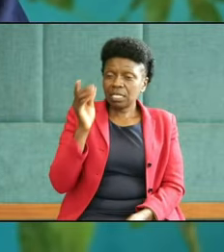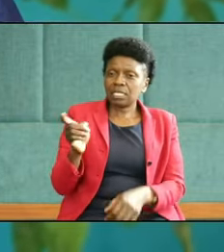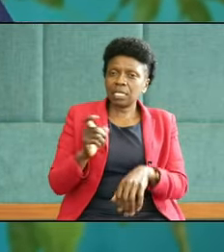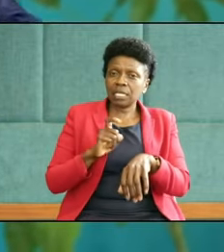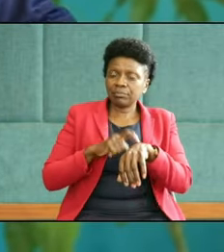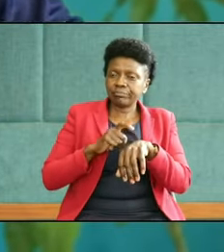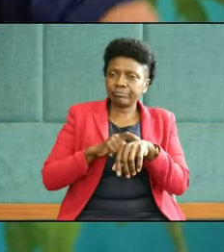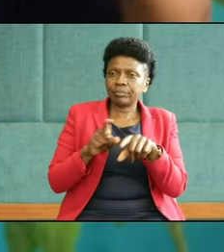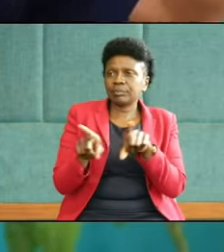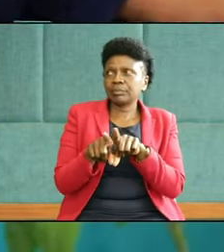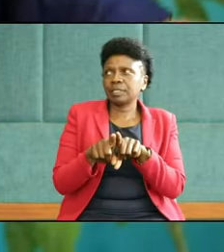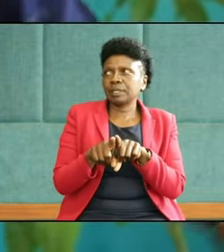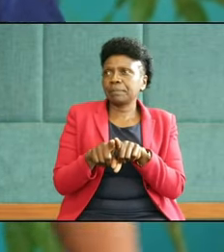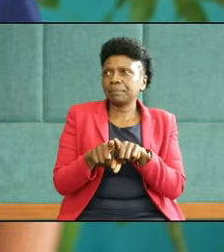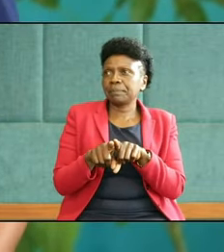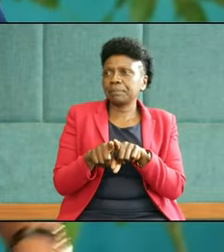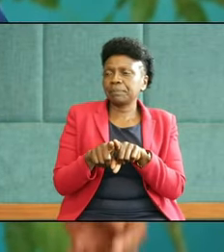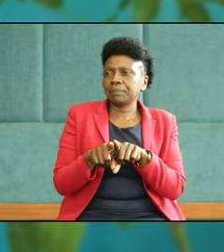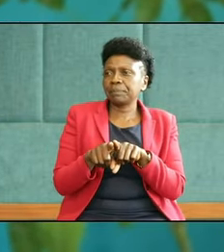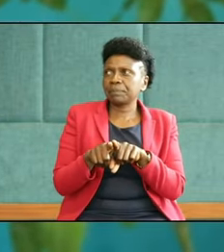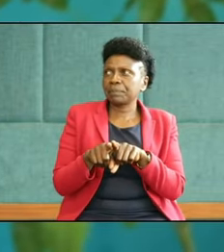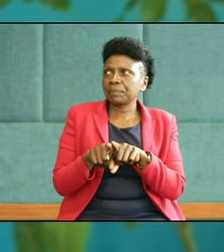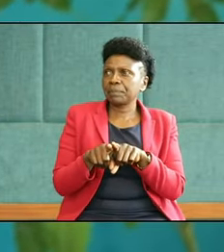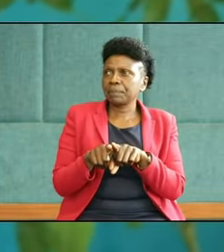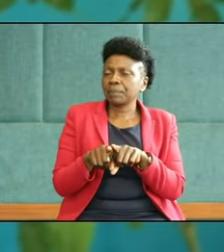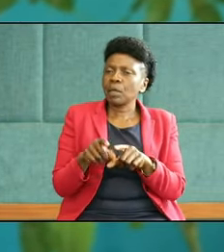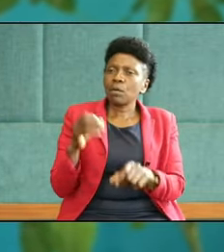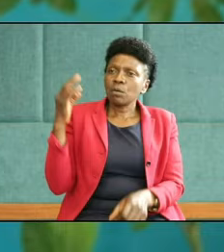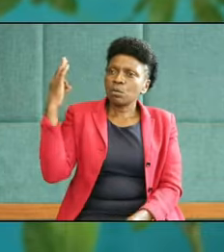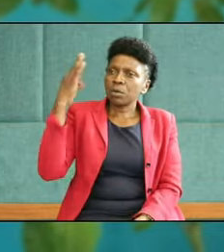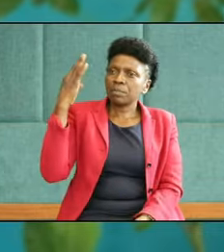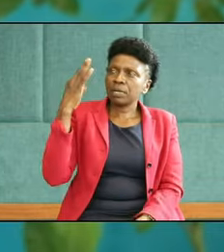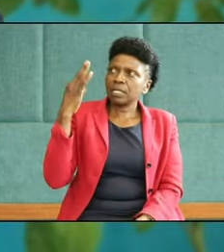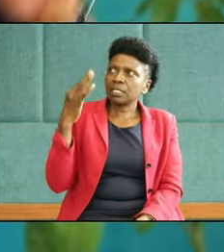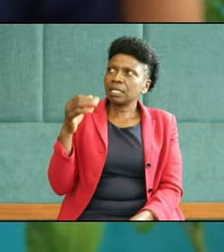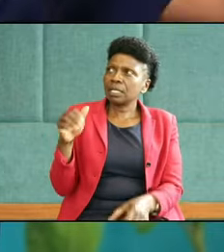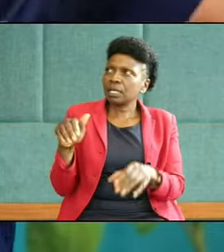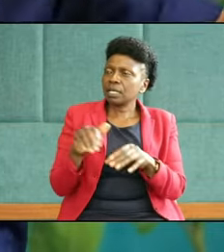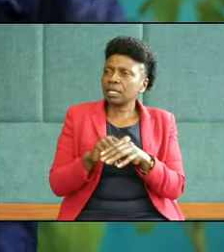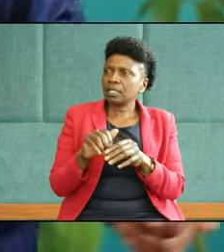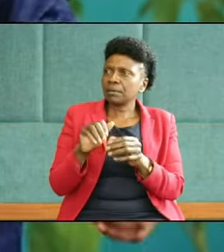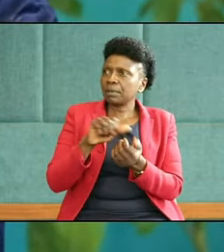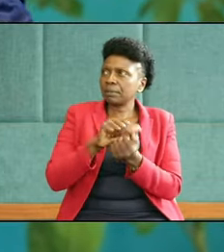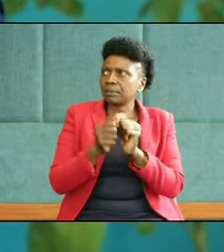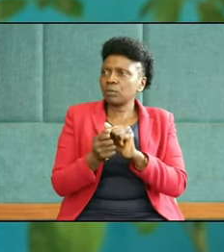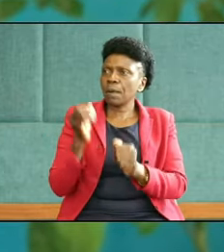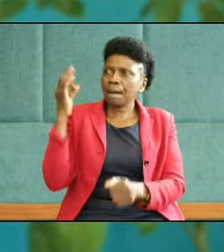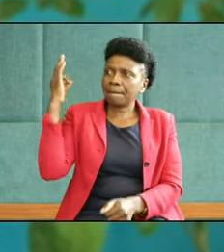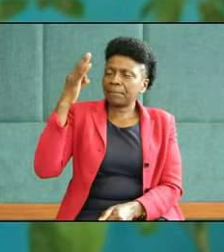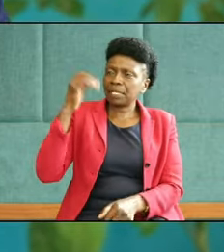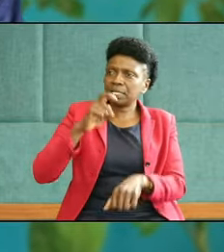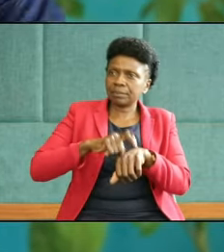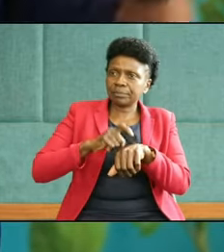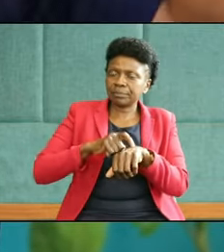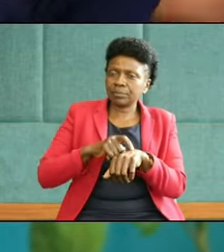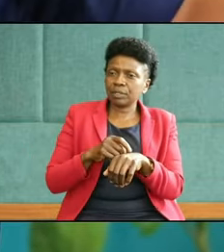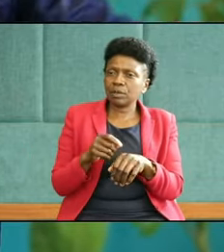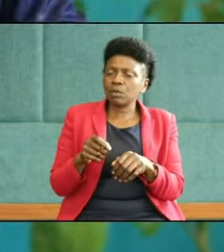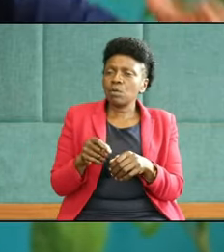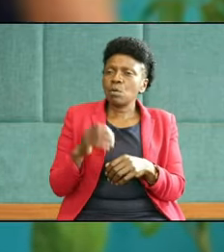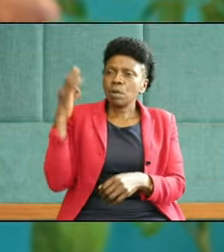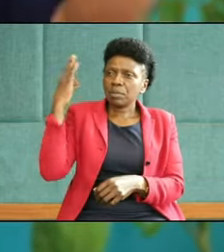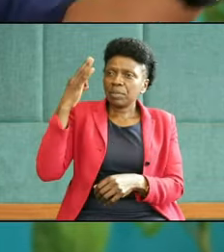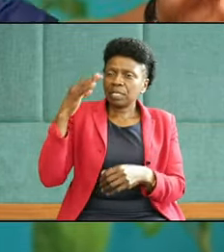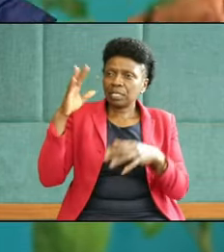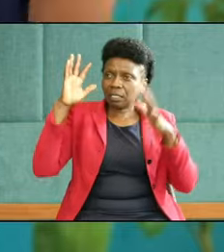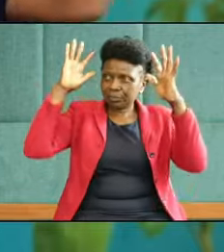not convenient. We preach it in the cold season. We preach it in the dry season. We preach it in the winter. We preach it in the